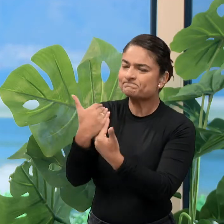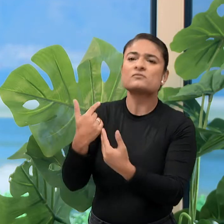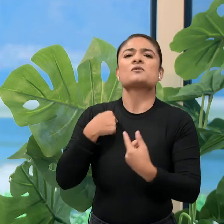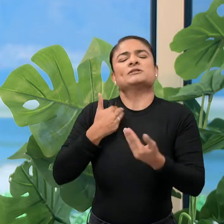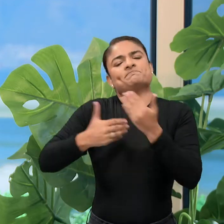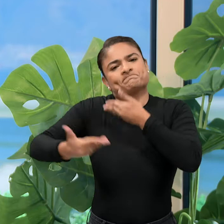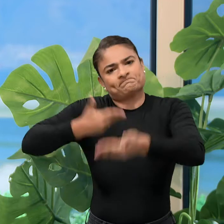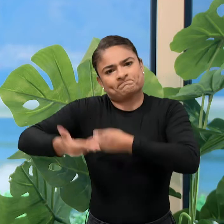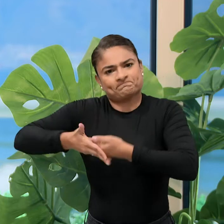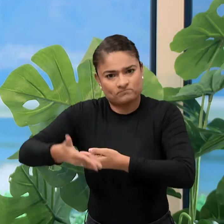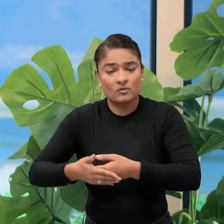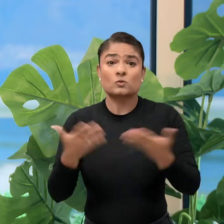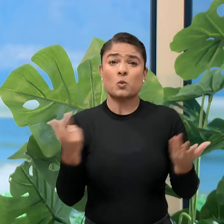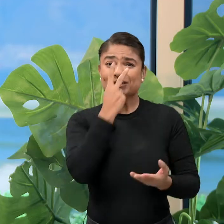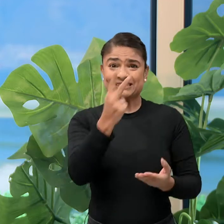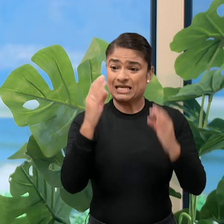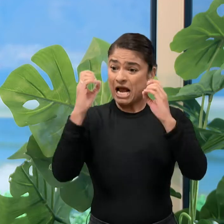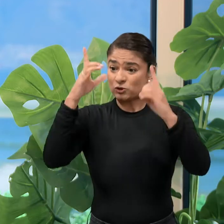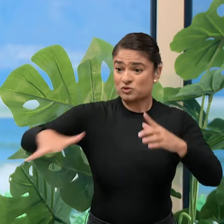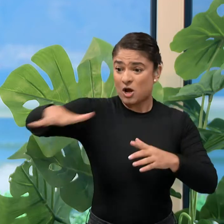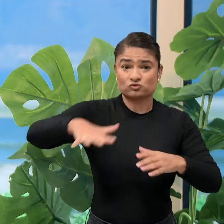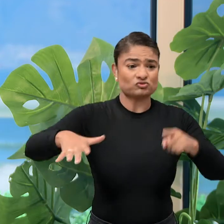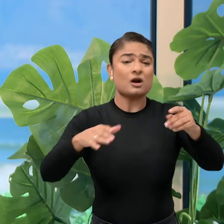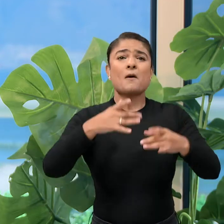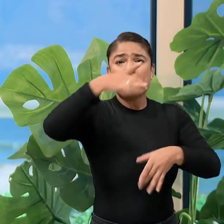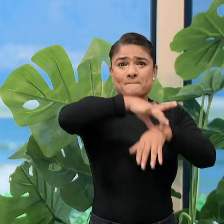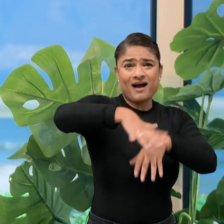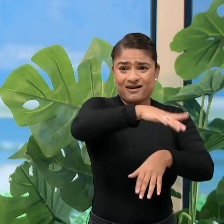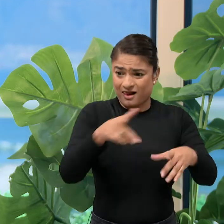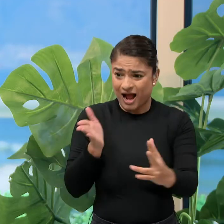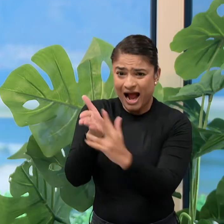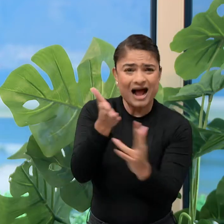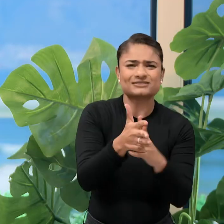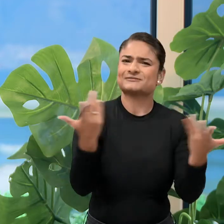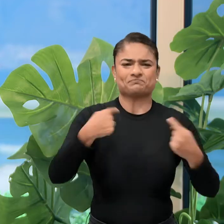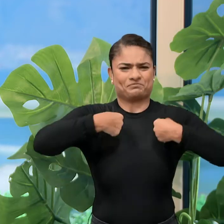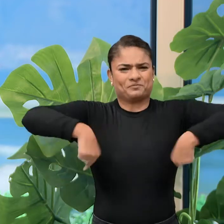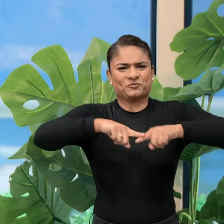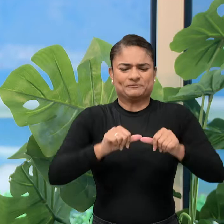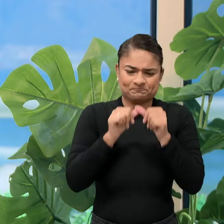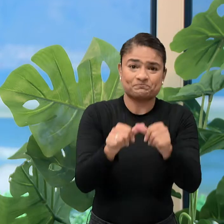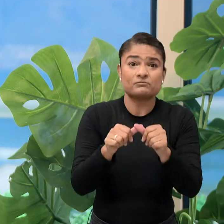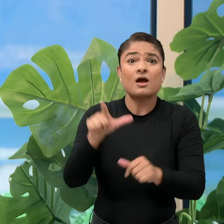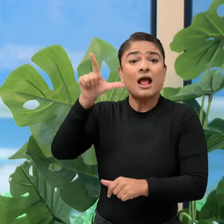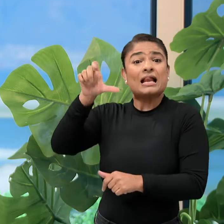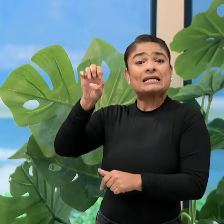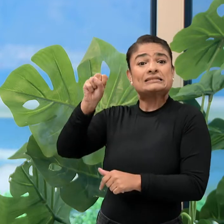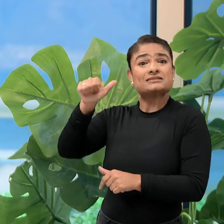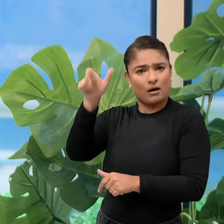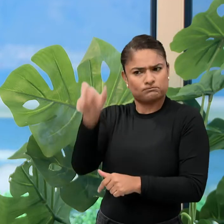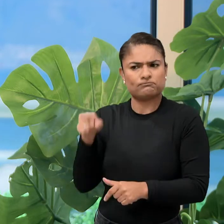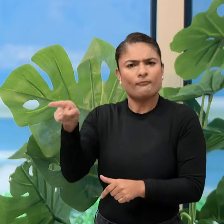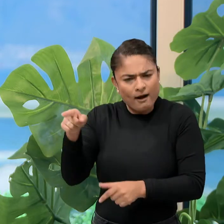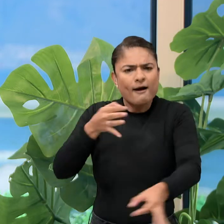in the market when it came to providing timeous and relevant virtual support to students, Lesa Bradshaw has made it her life's